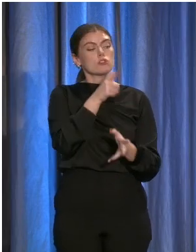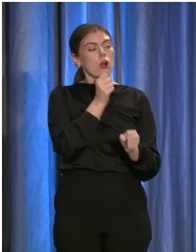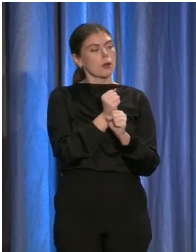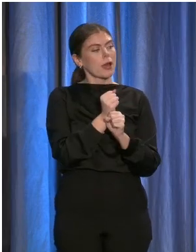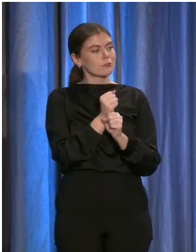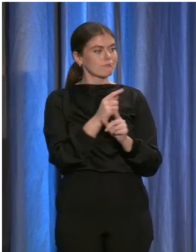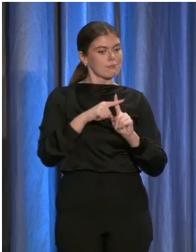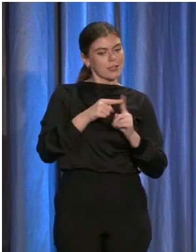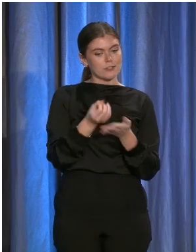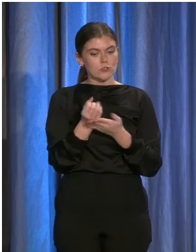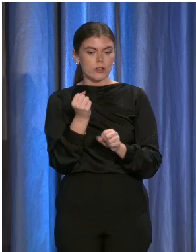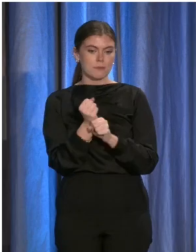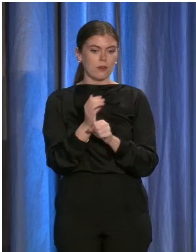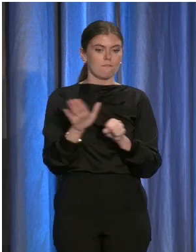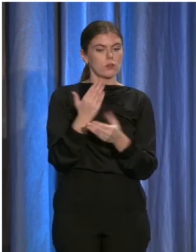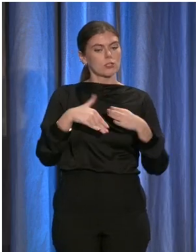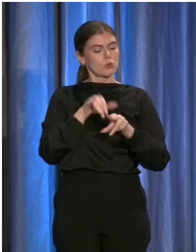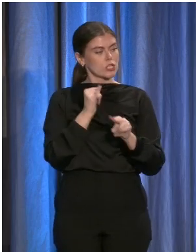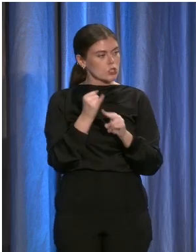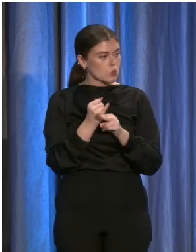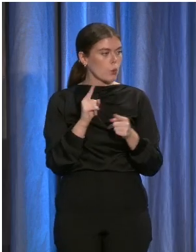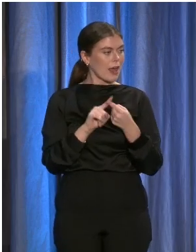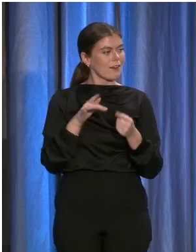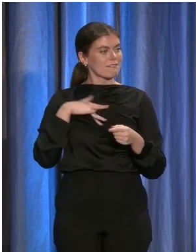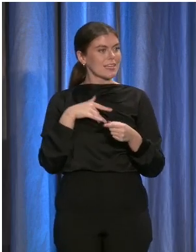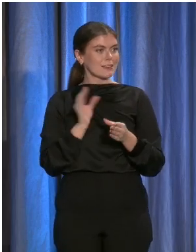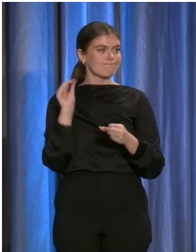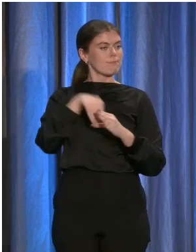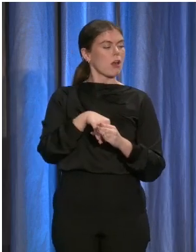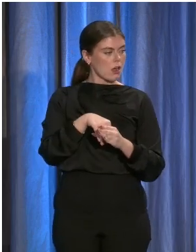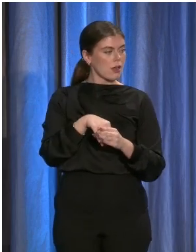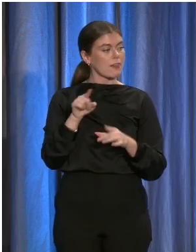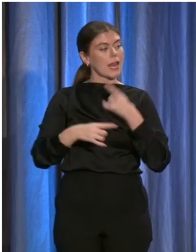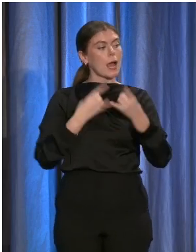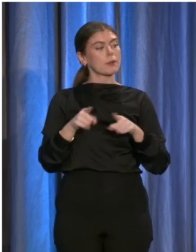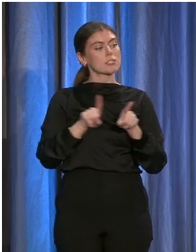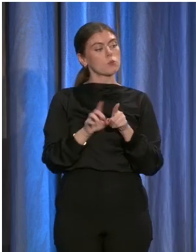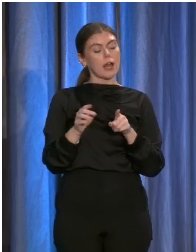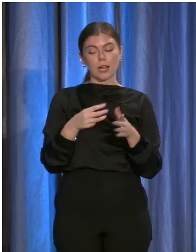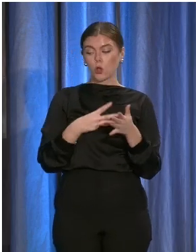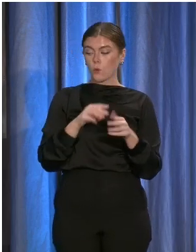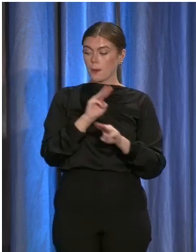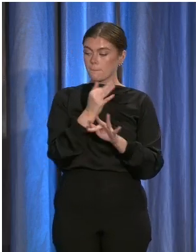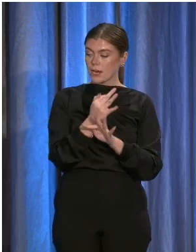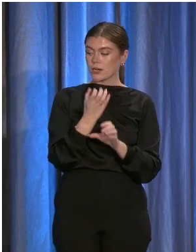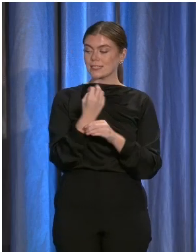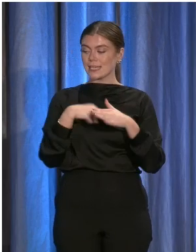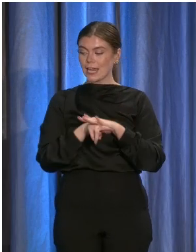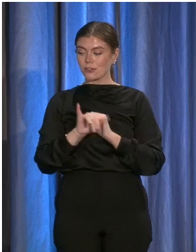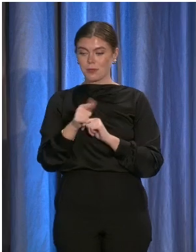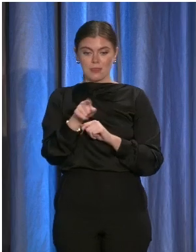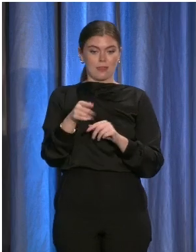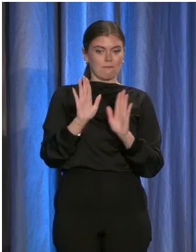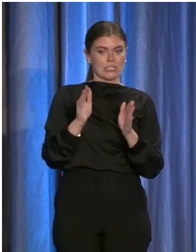and participation in schools. And this was happening even where those parent carers might have